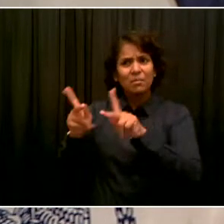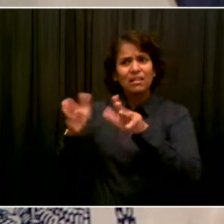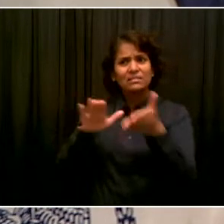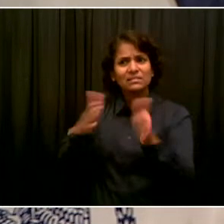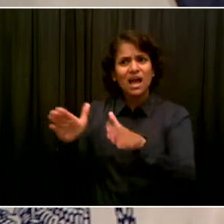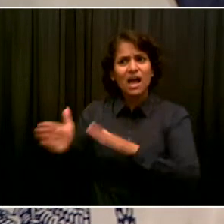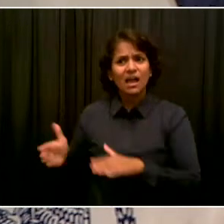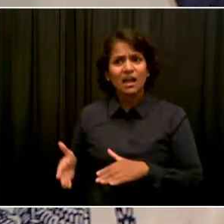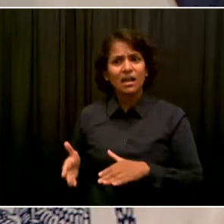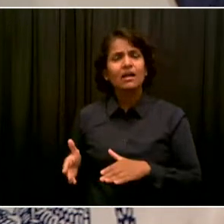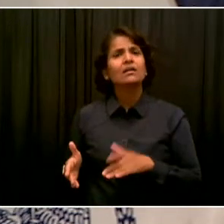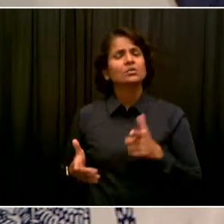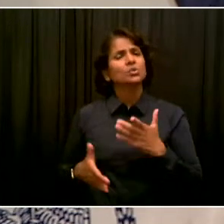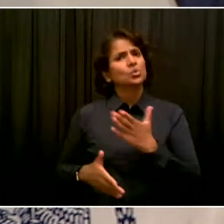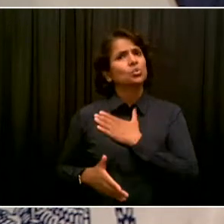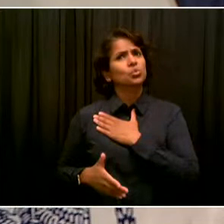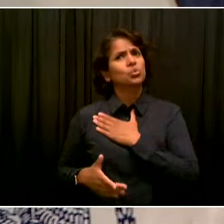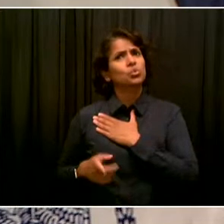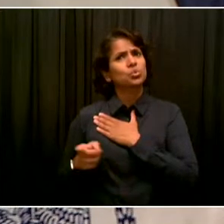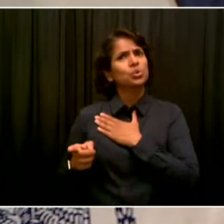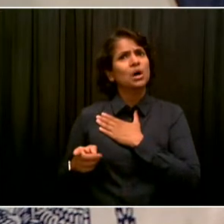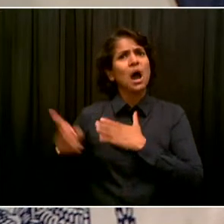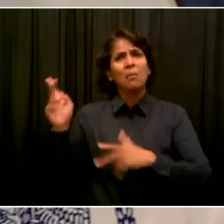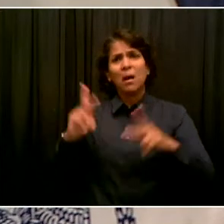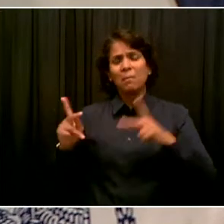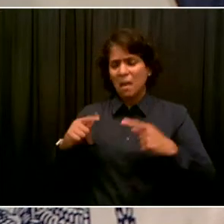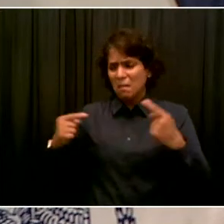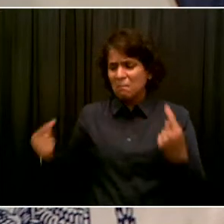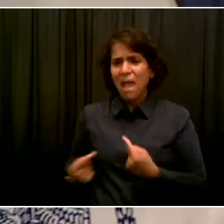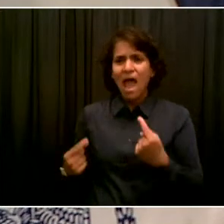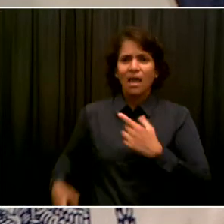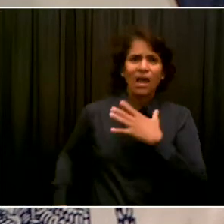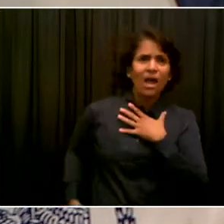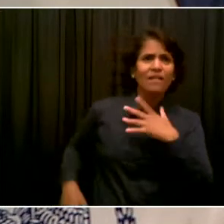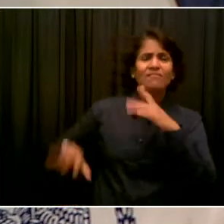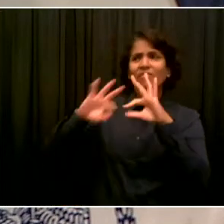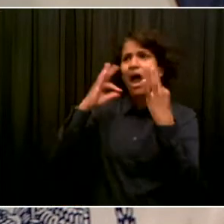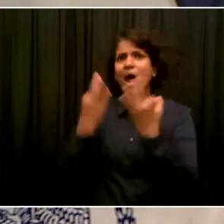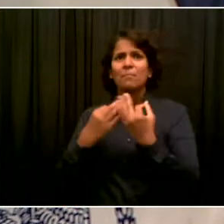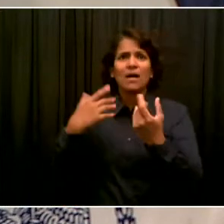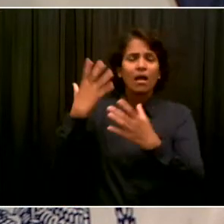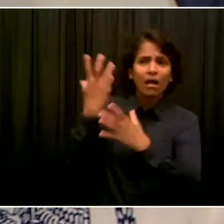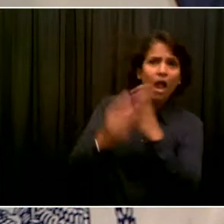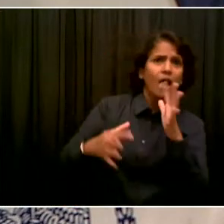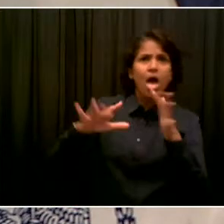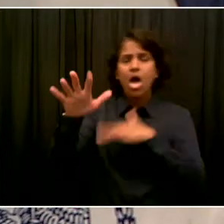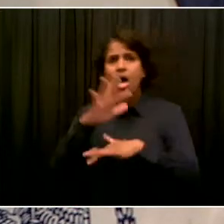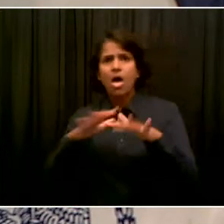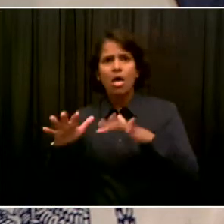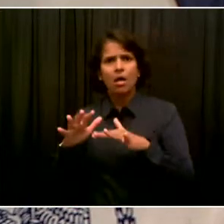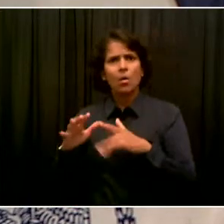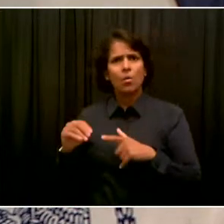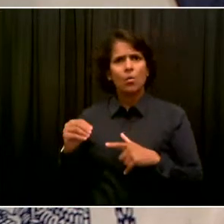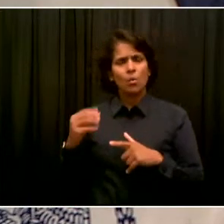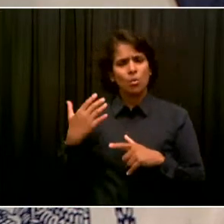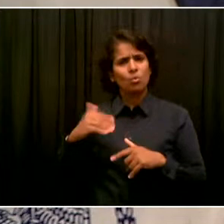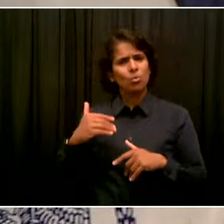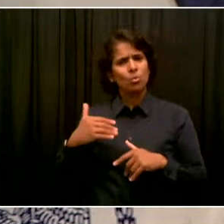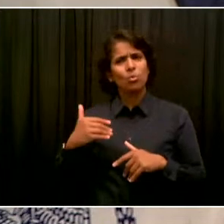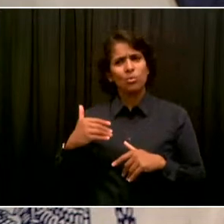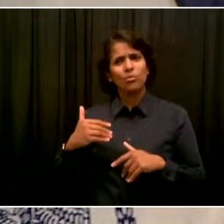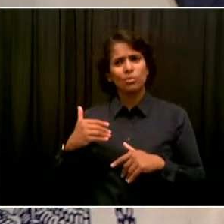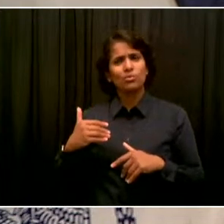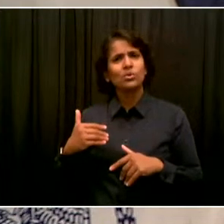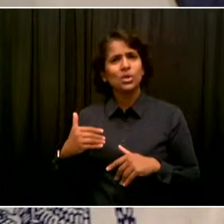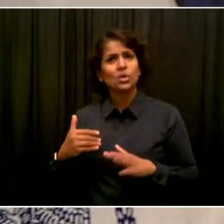raw pain that a lot of these families that have lost loved ones have gone through, often visiting sites that were close to the deaths of their own loved